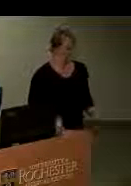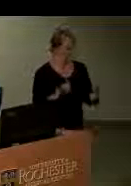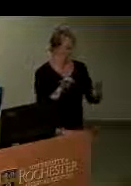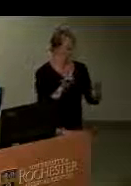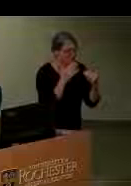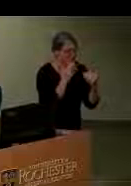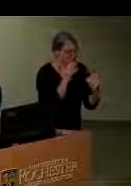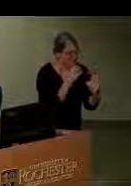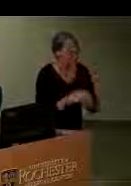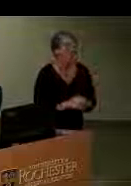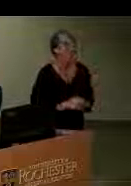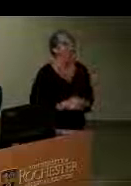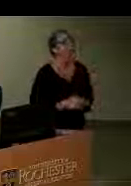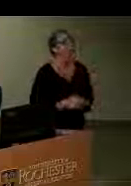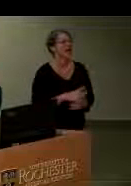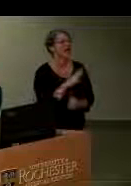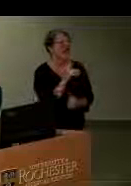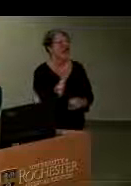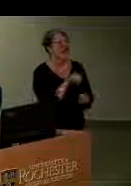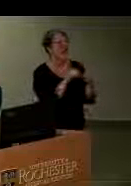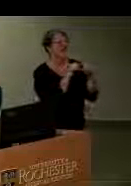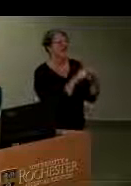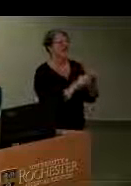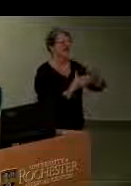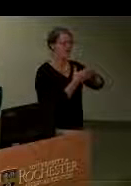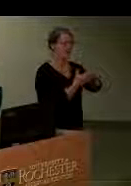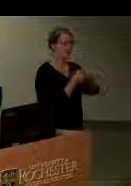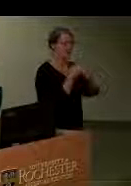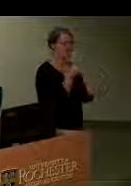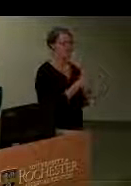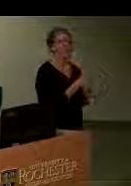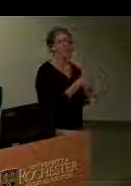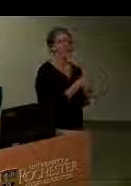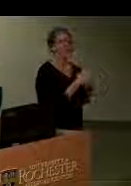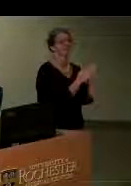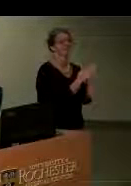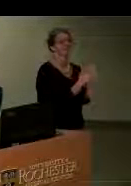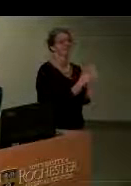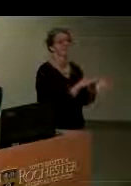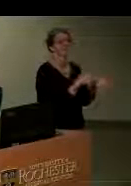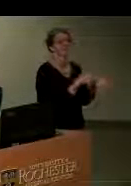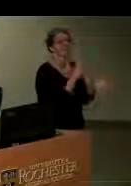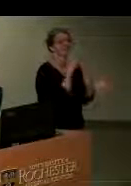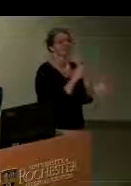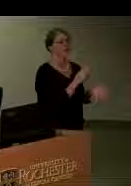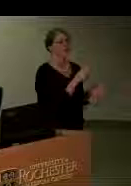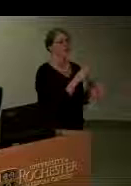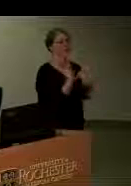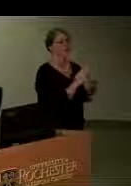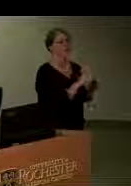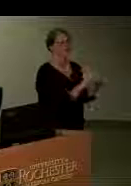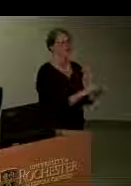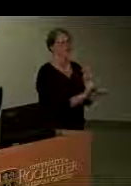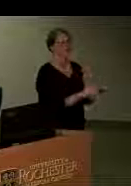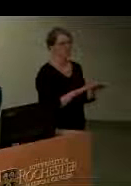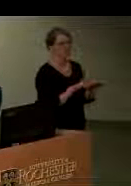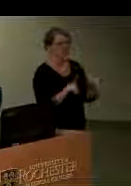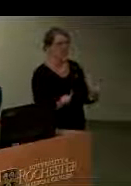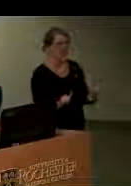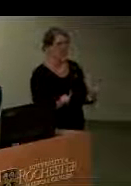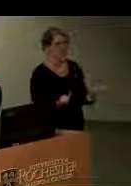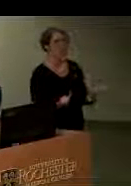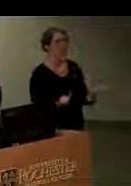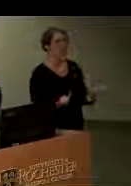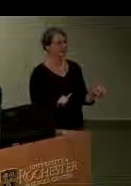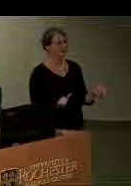thank you. He says, and you're going to continue to run the senior physician for the health system. I said, oh, okay. It